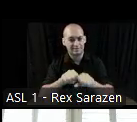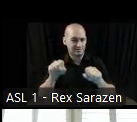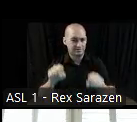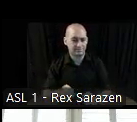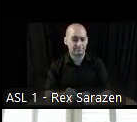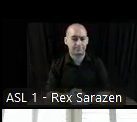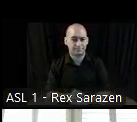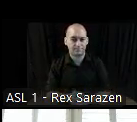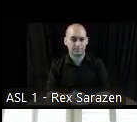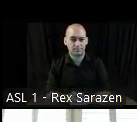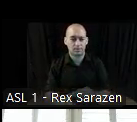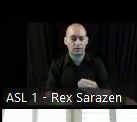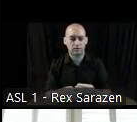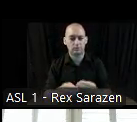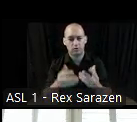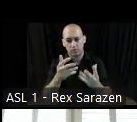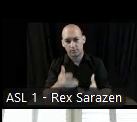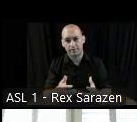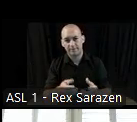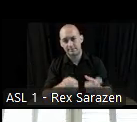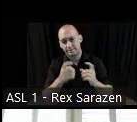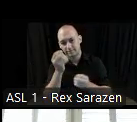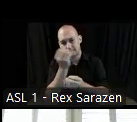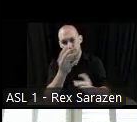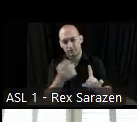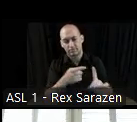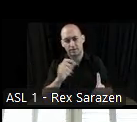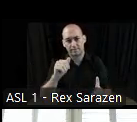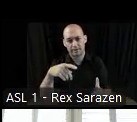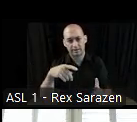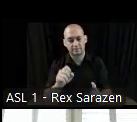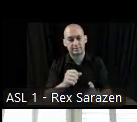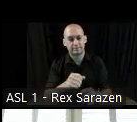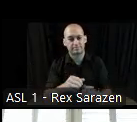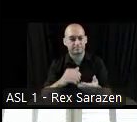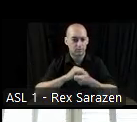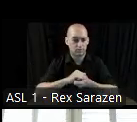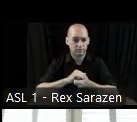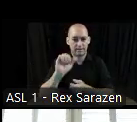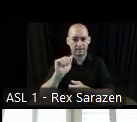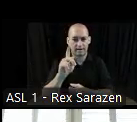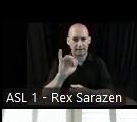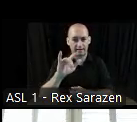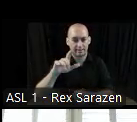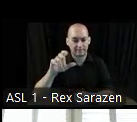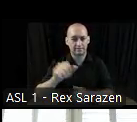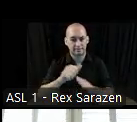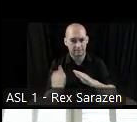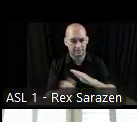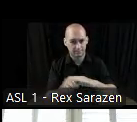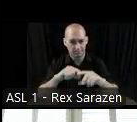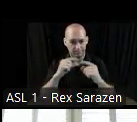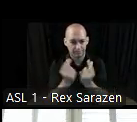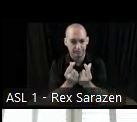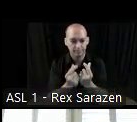take a cue from our APS partners of Achilles subgroup and the APS team a couple of years ago.